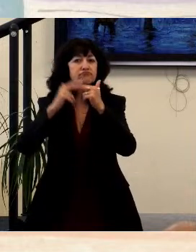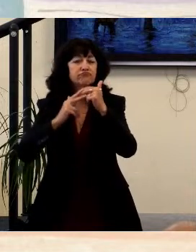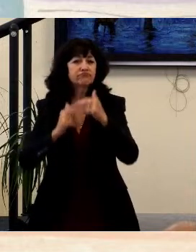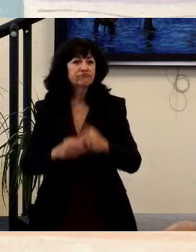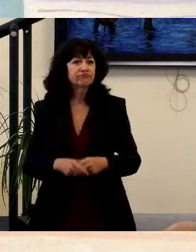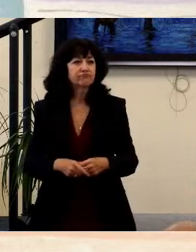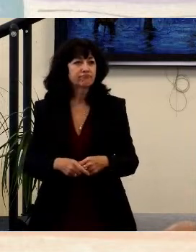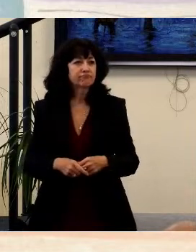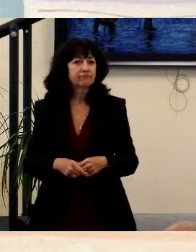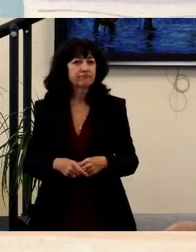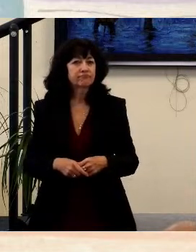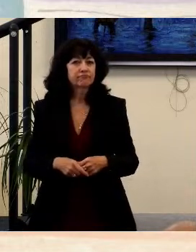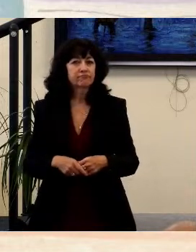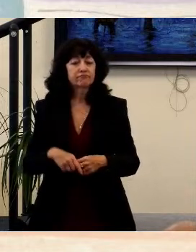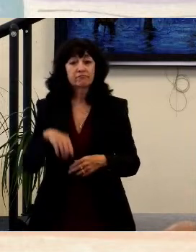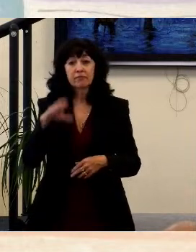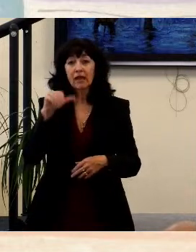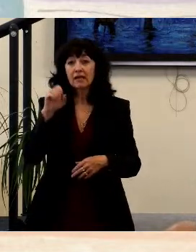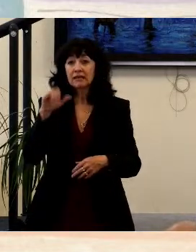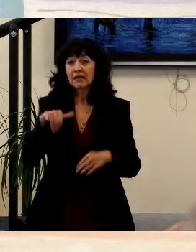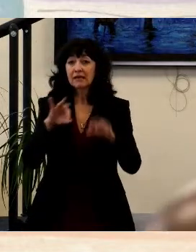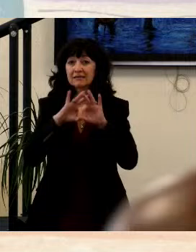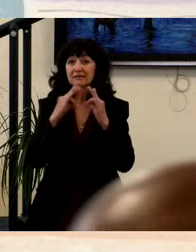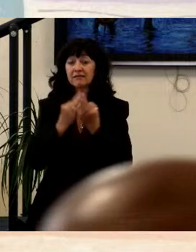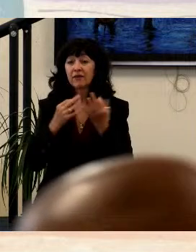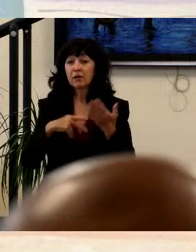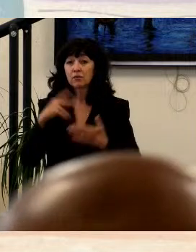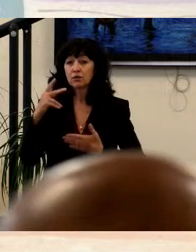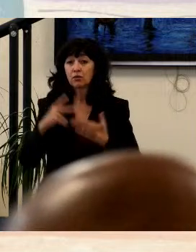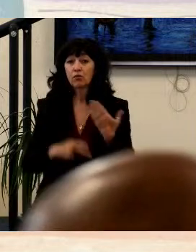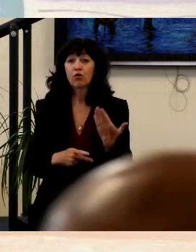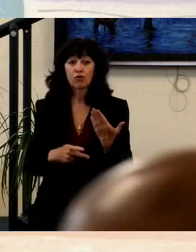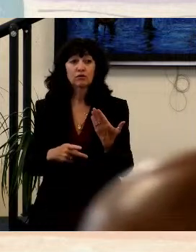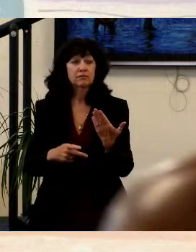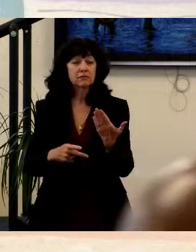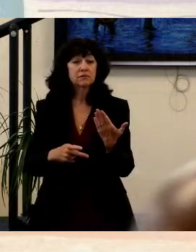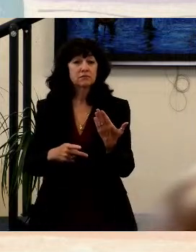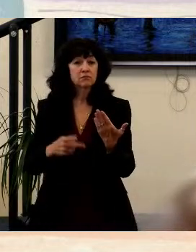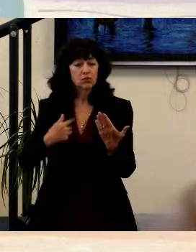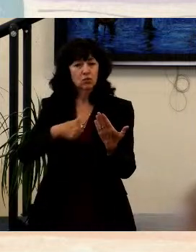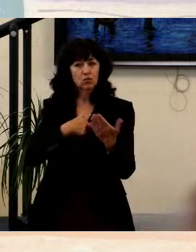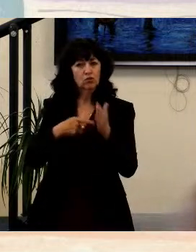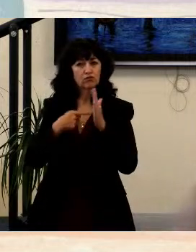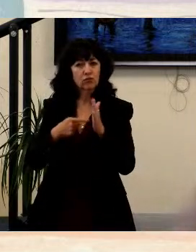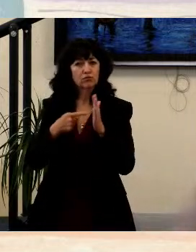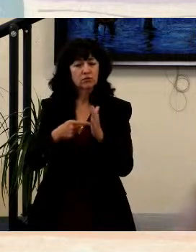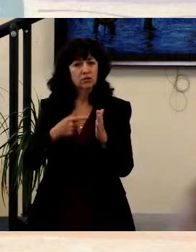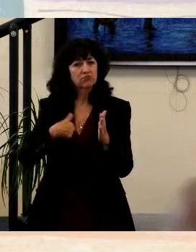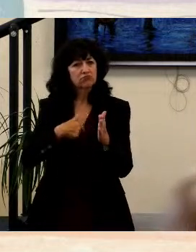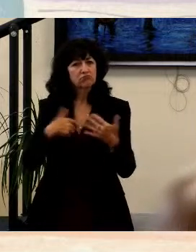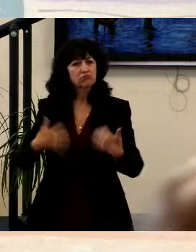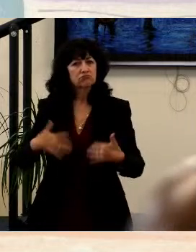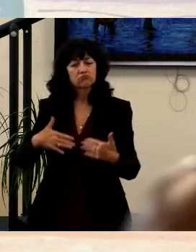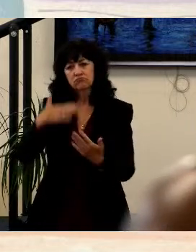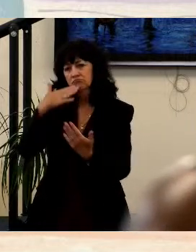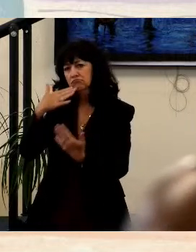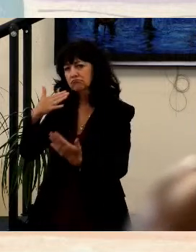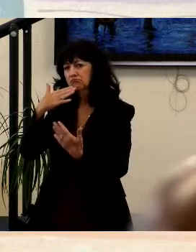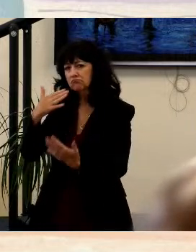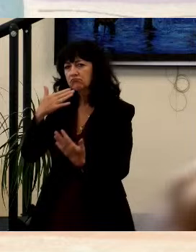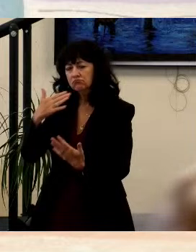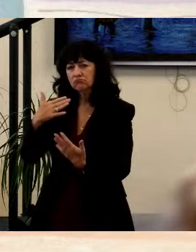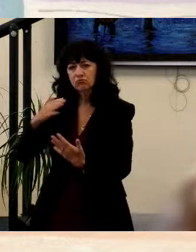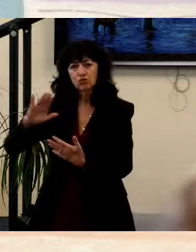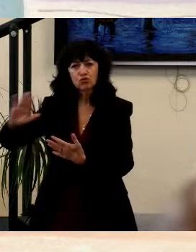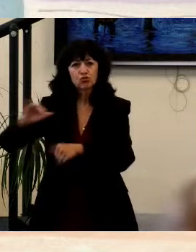We at Casey Family Programs appreciate all the work that Tracey has done, and we look forward to collaborating